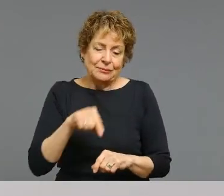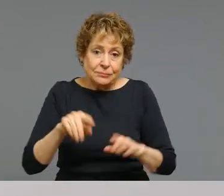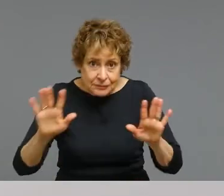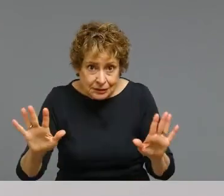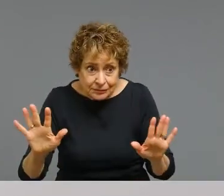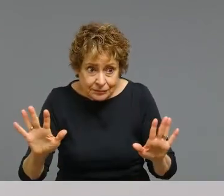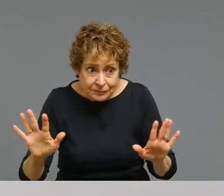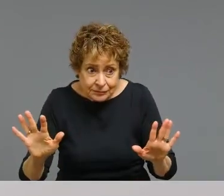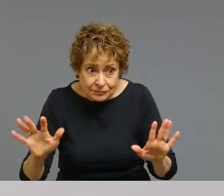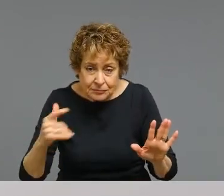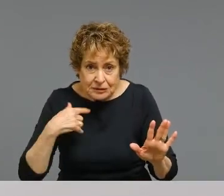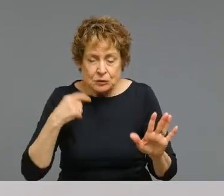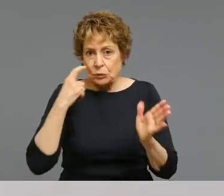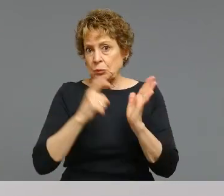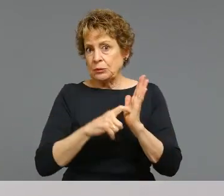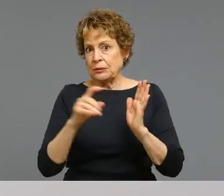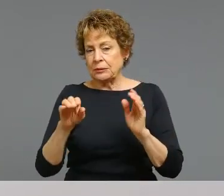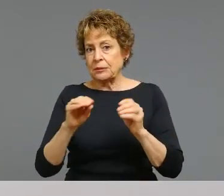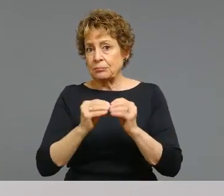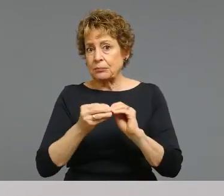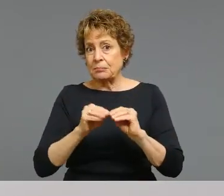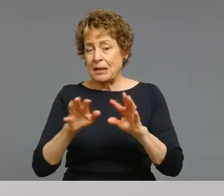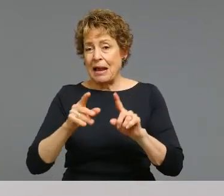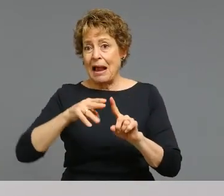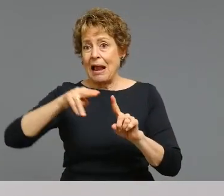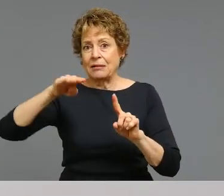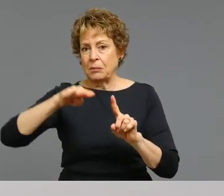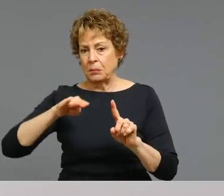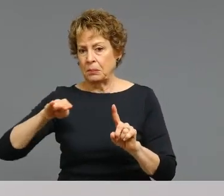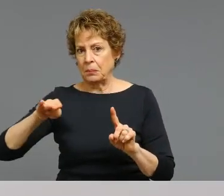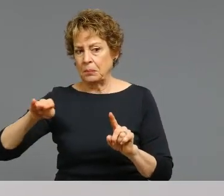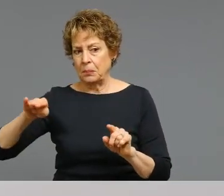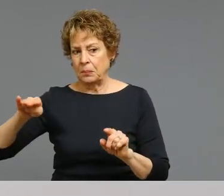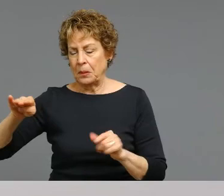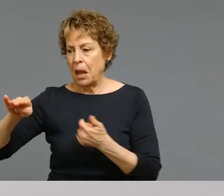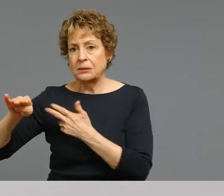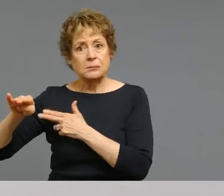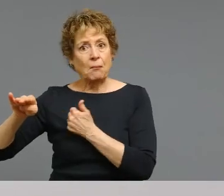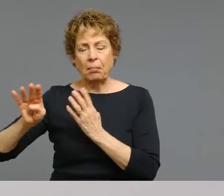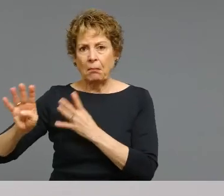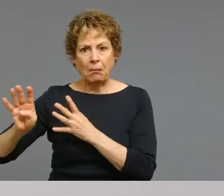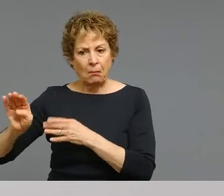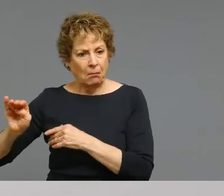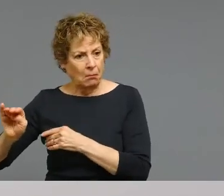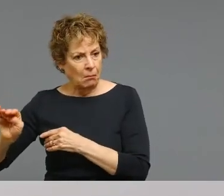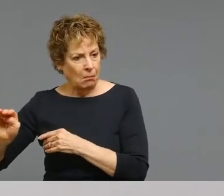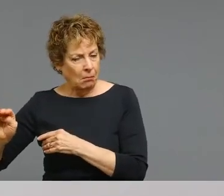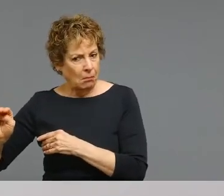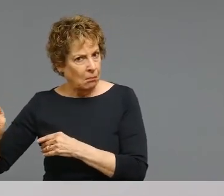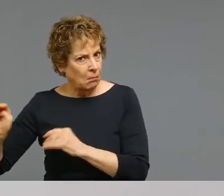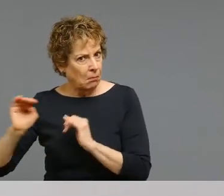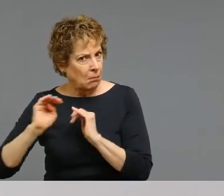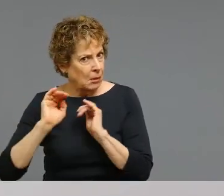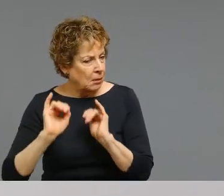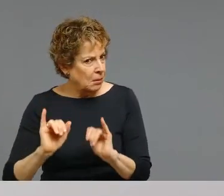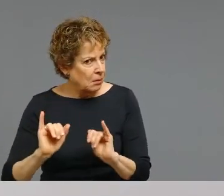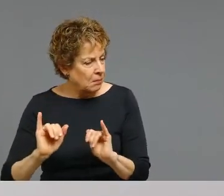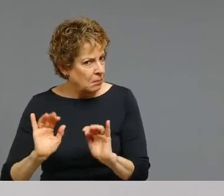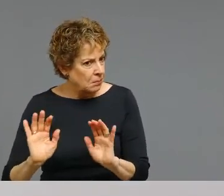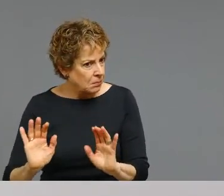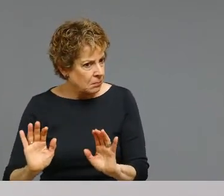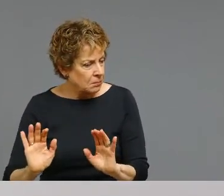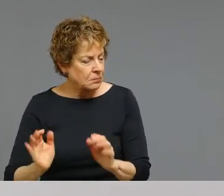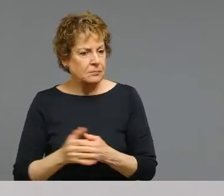staying relatively stable with our case counts and our hospitalization. So it's hard to say what